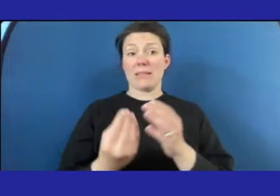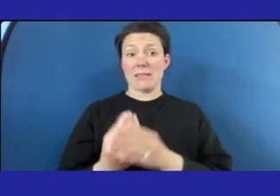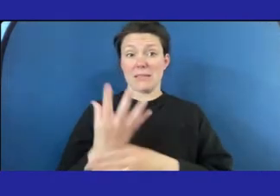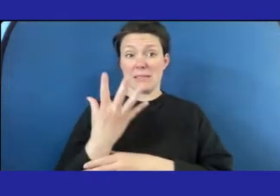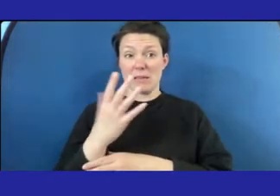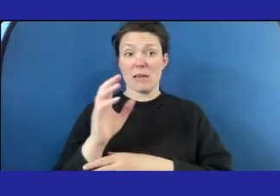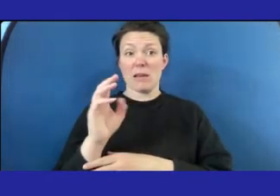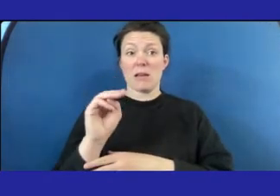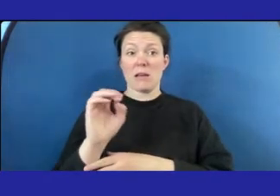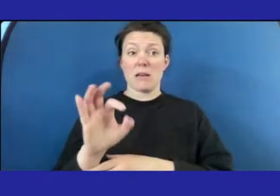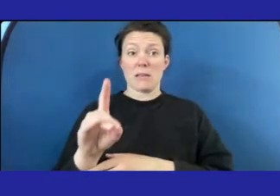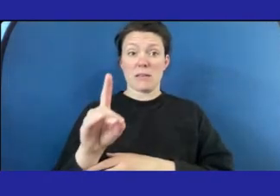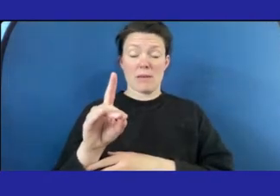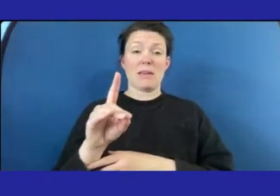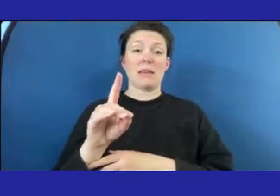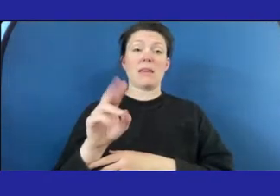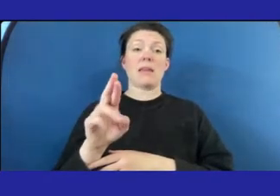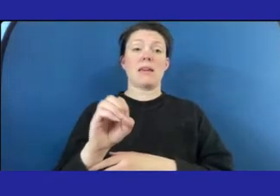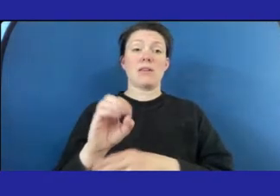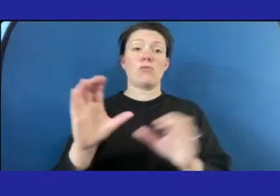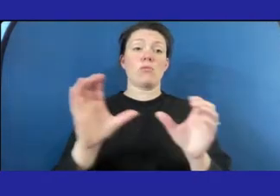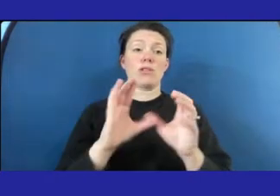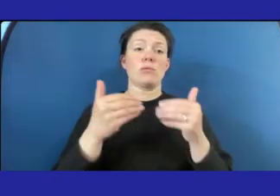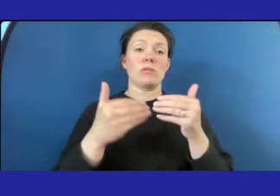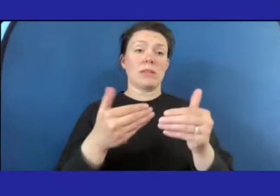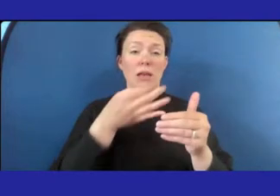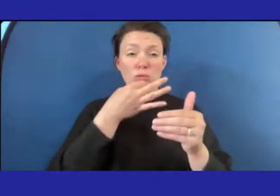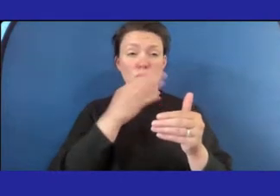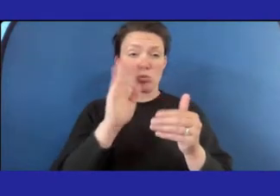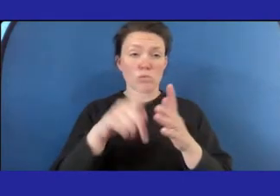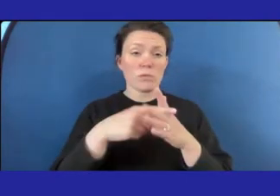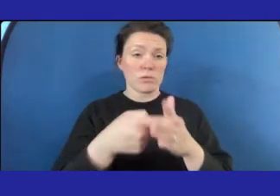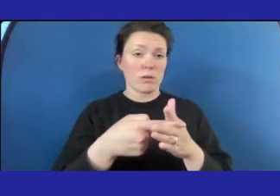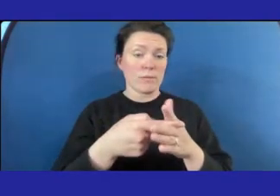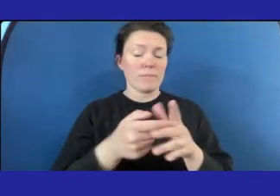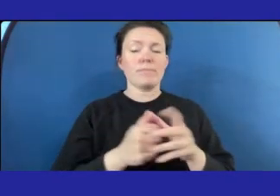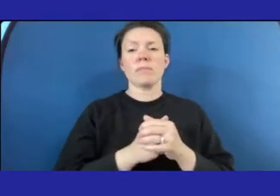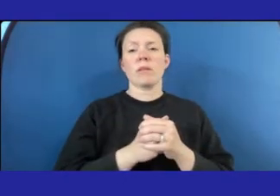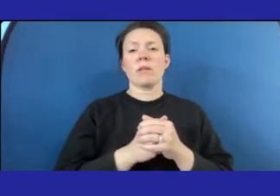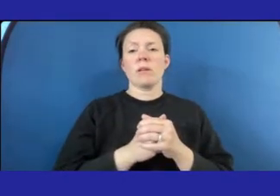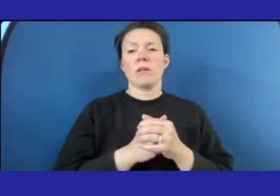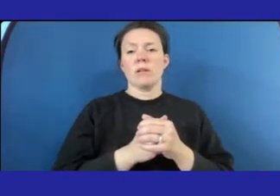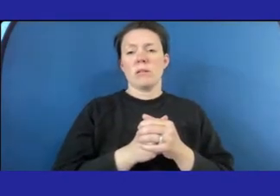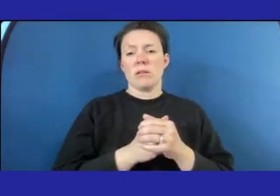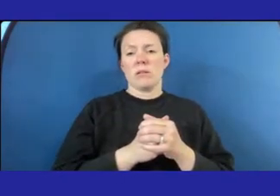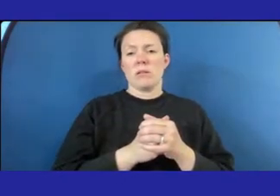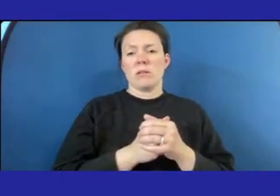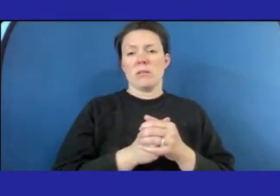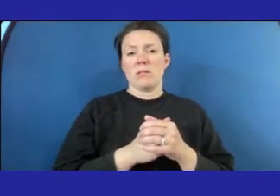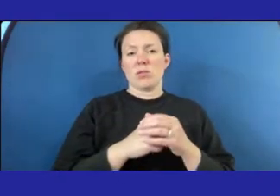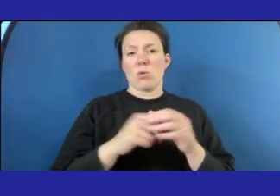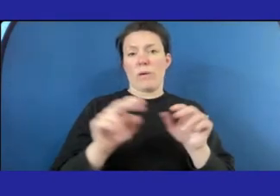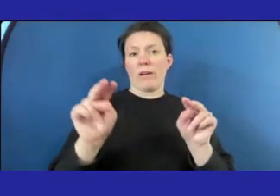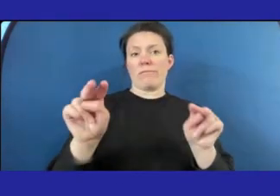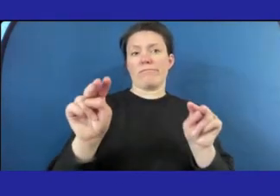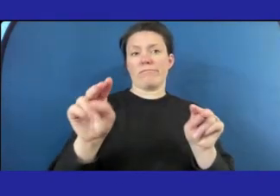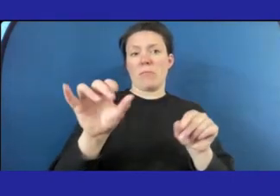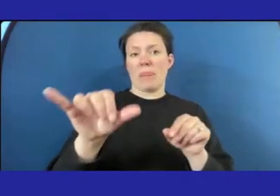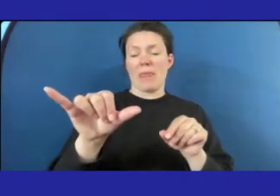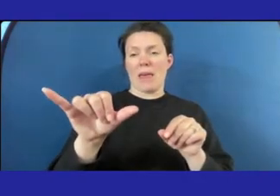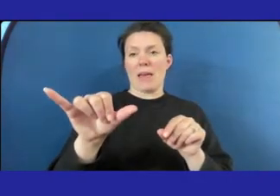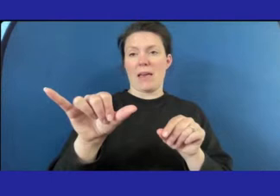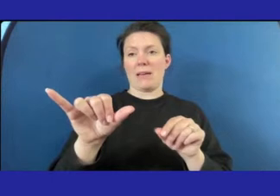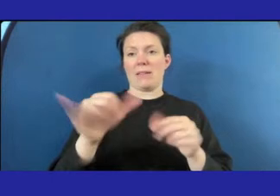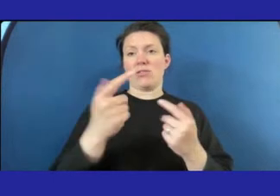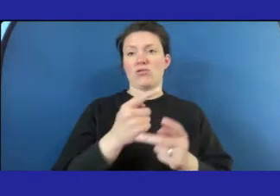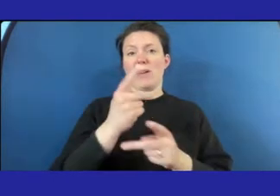Medicaid recertification process that's going to begin again. And so we'll be actively monitoring that to try to keep